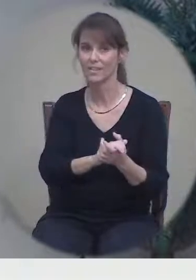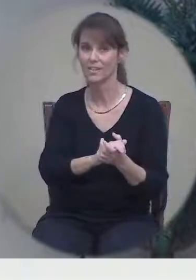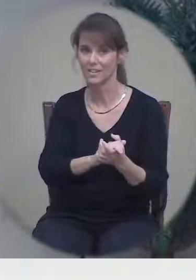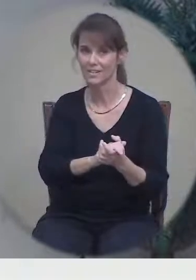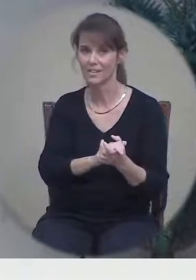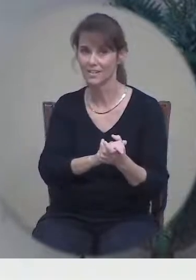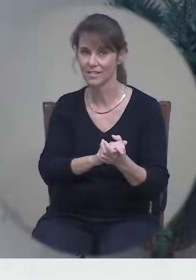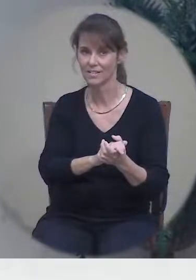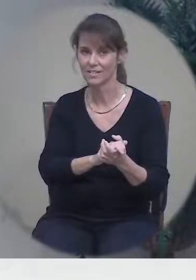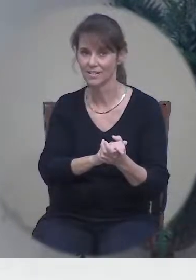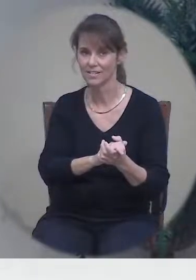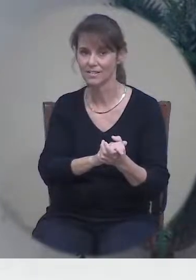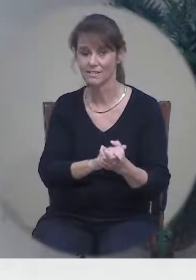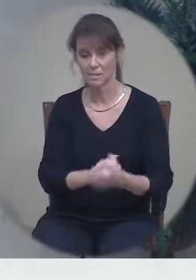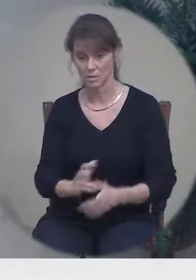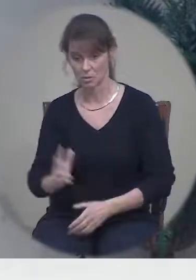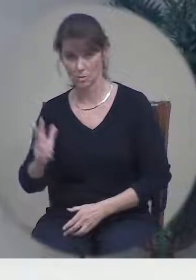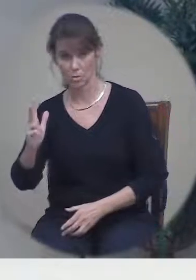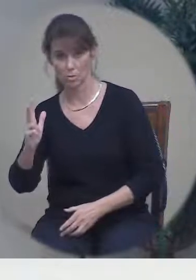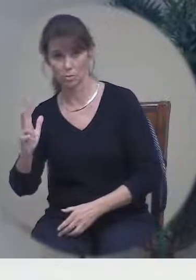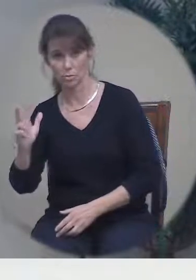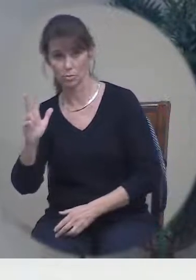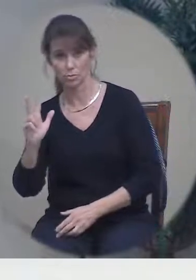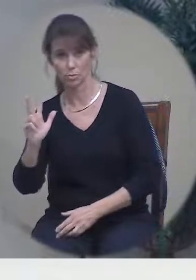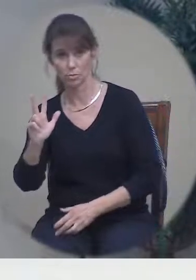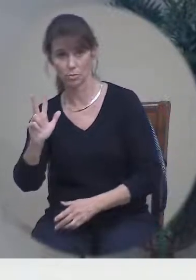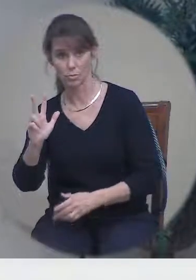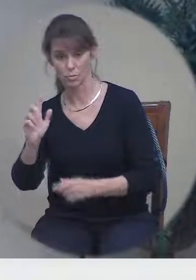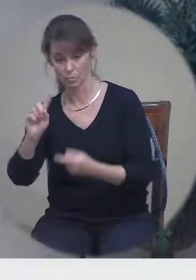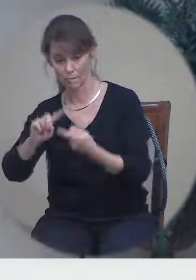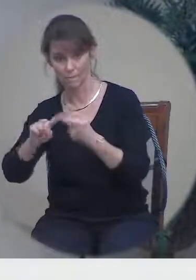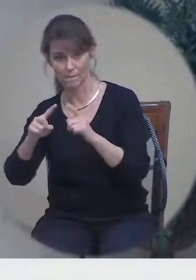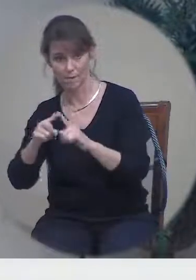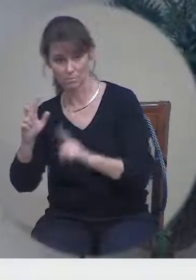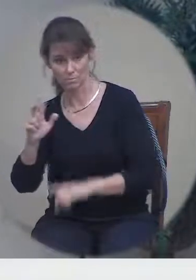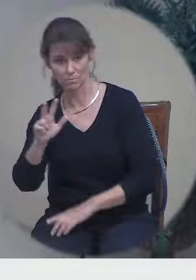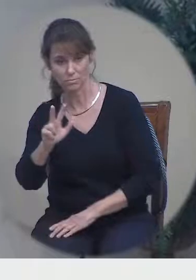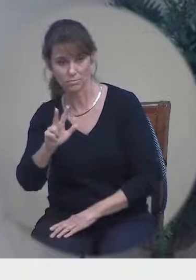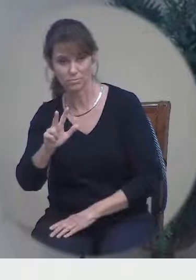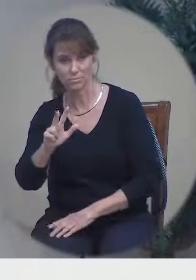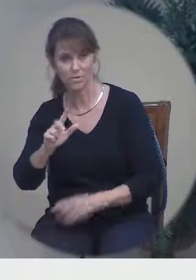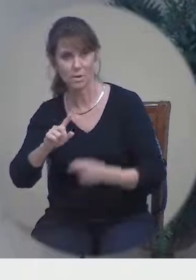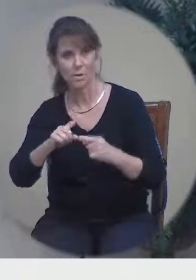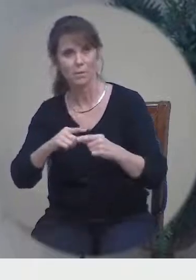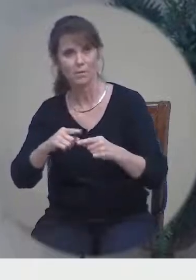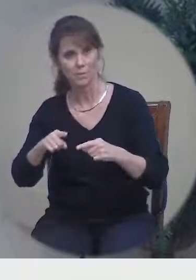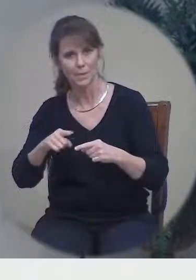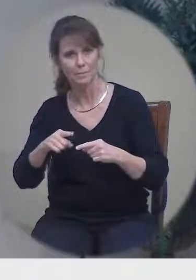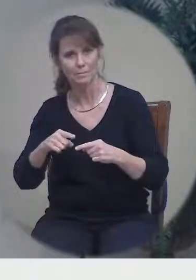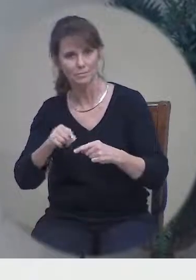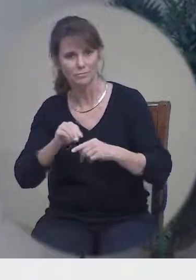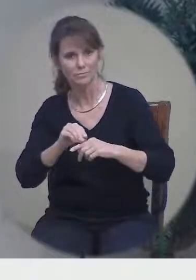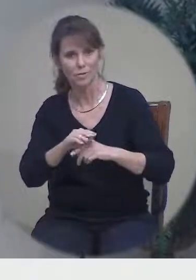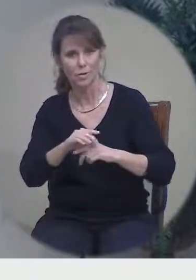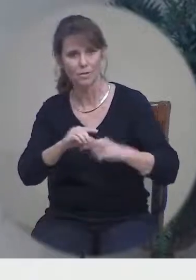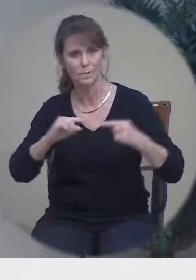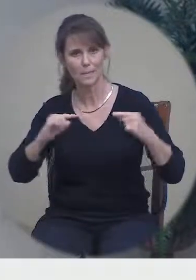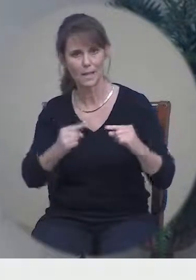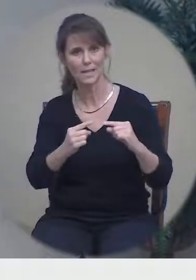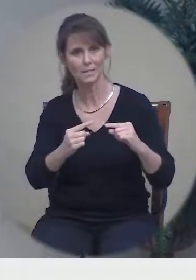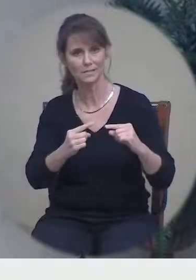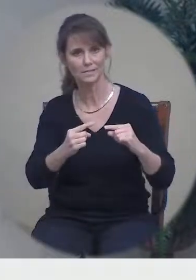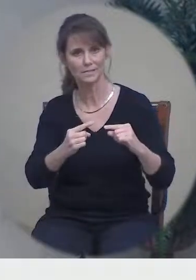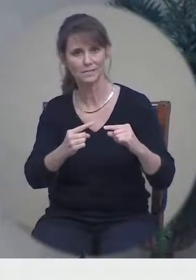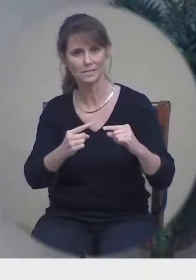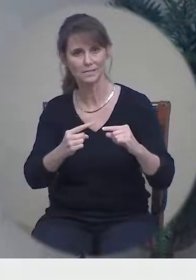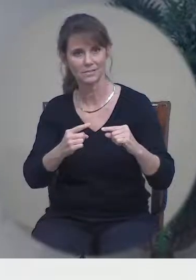3 friends who meant to come and comfort him become a trial for him. So his trials persist all the way